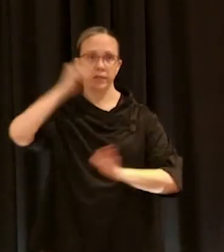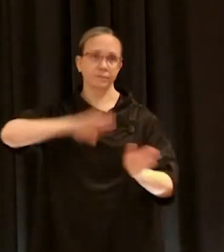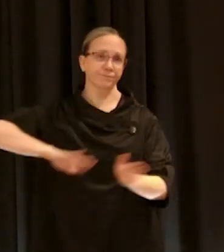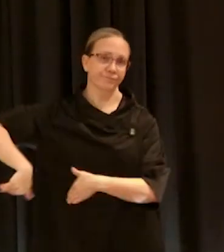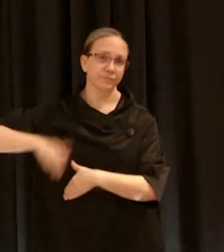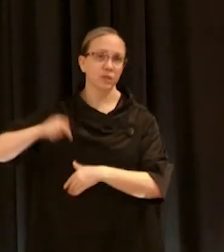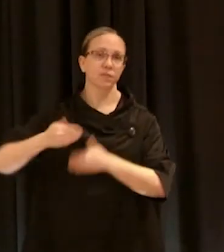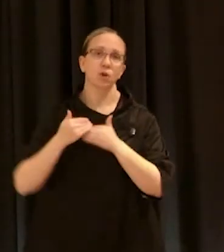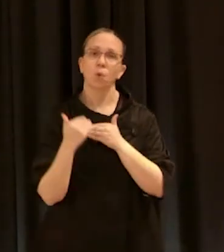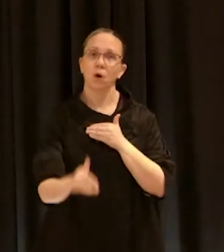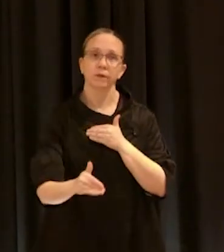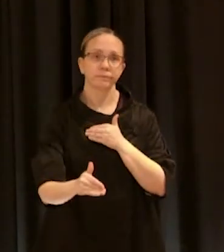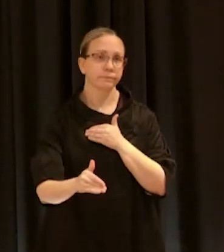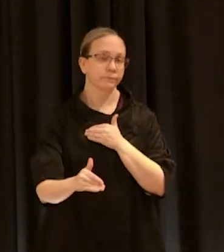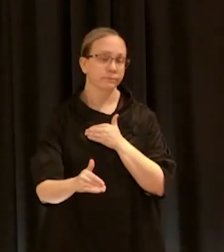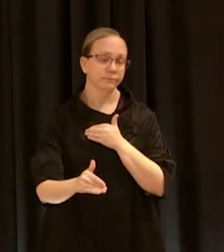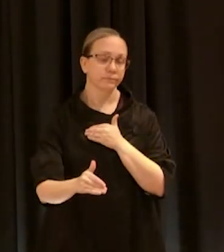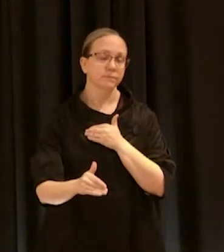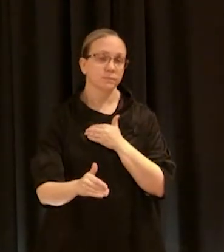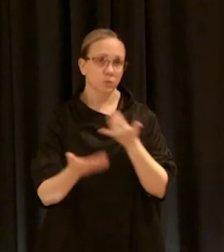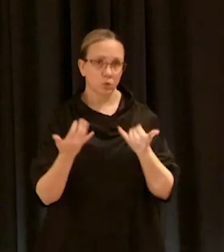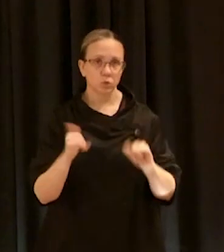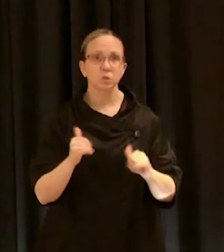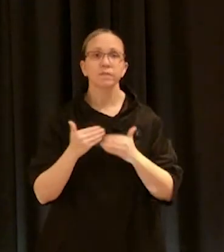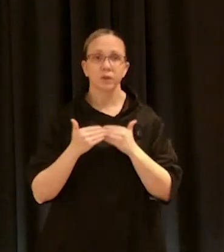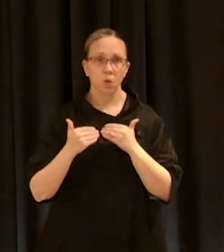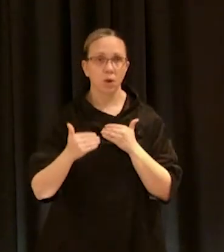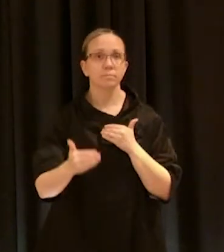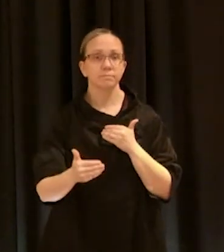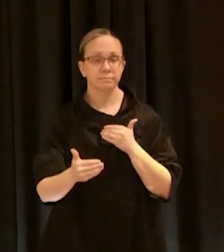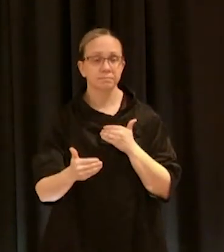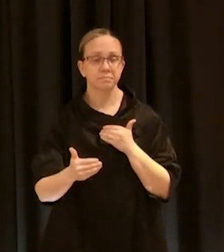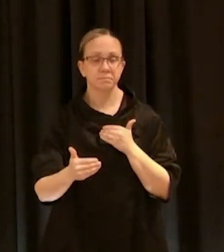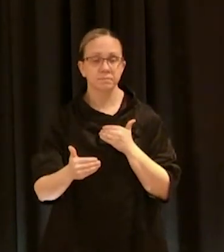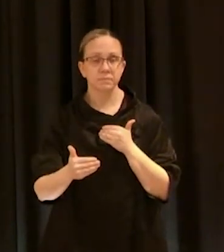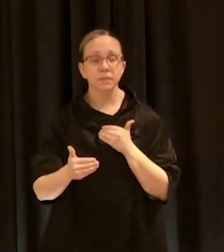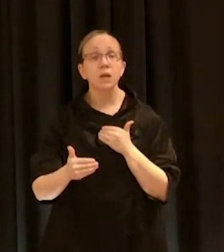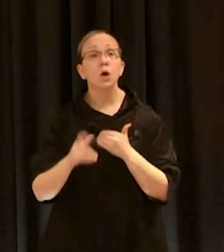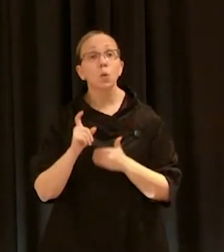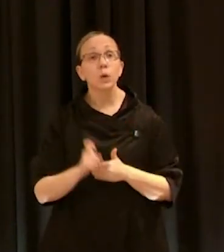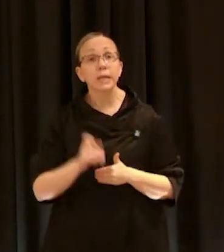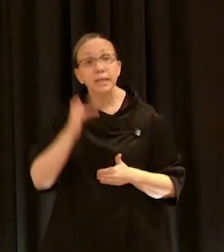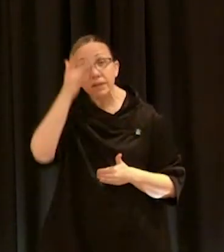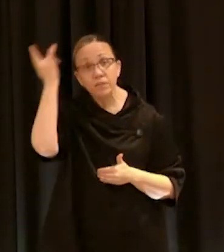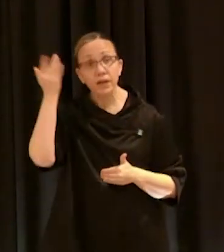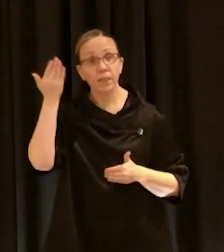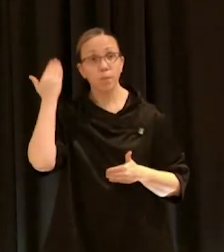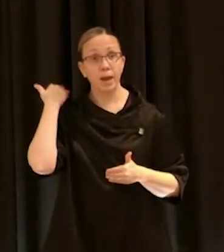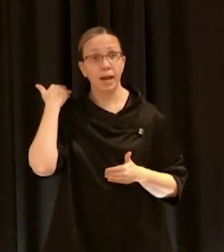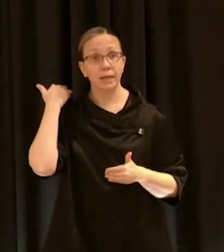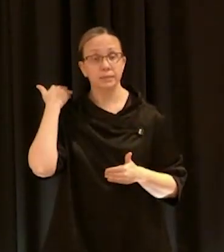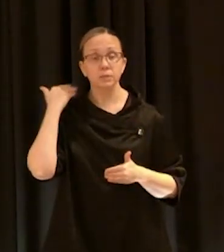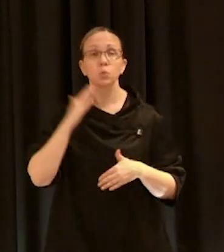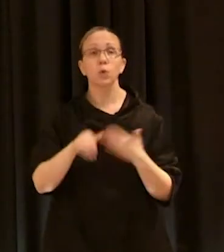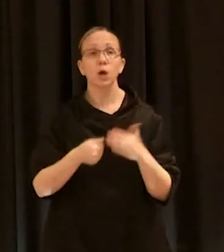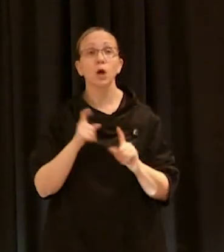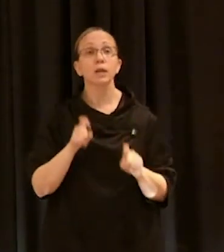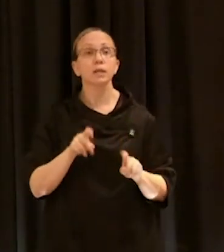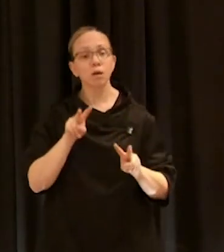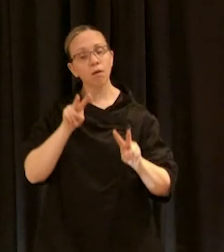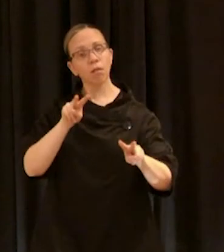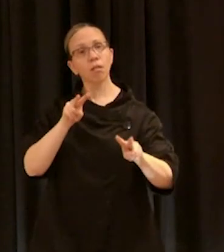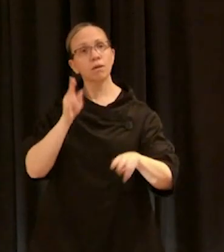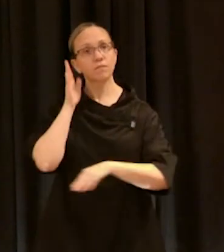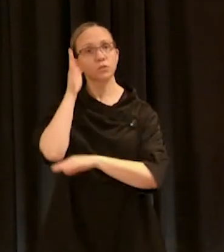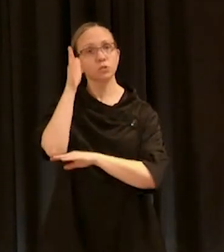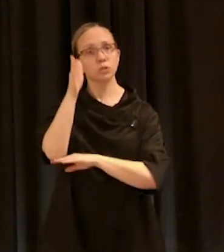got to move on. We're not there anymore. You still got to move ahead. We all need to forget the past. We all need to look toward the